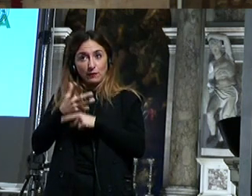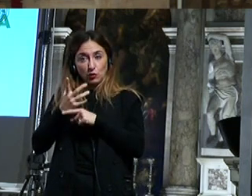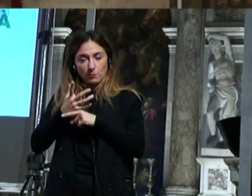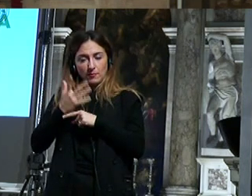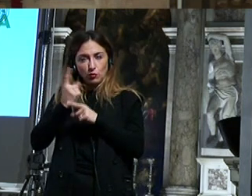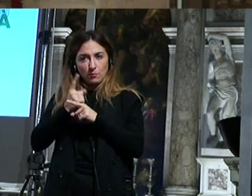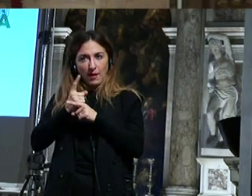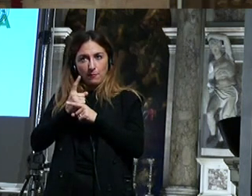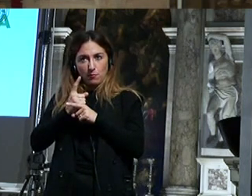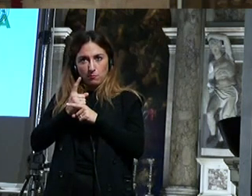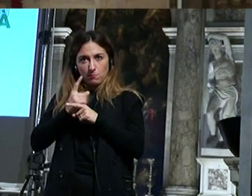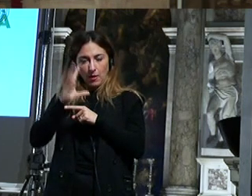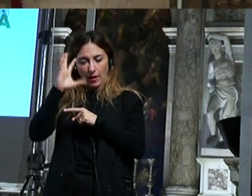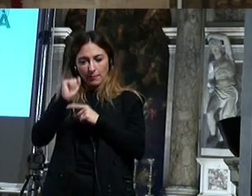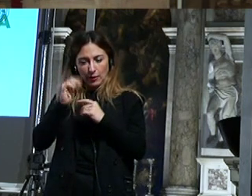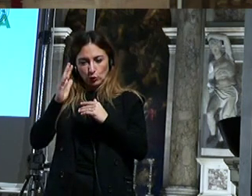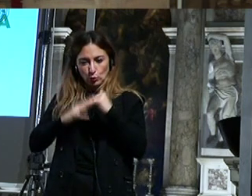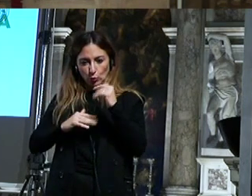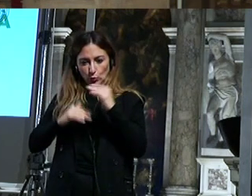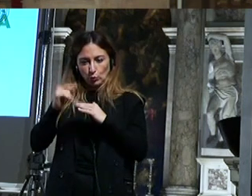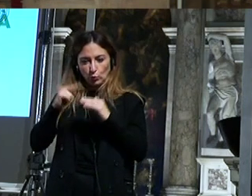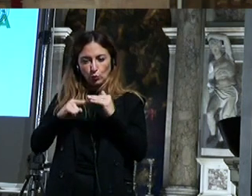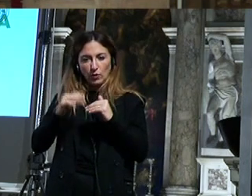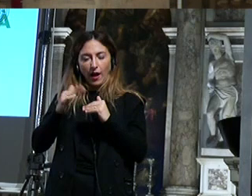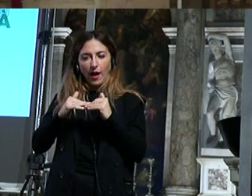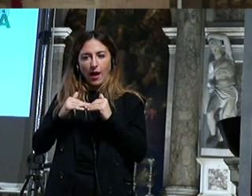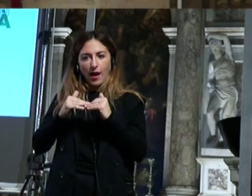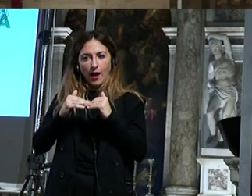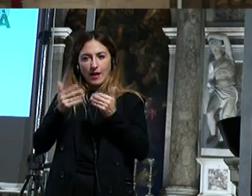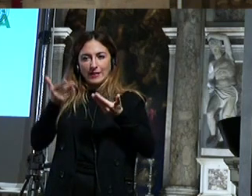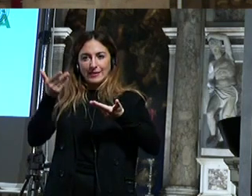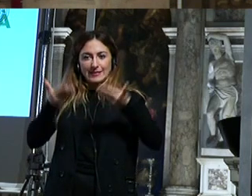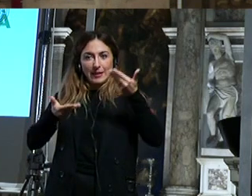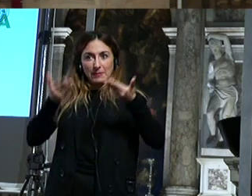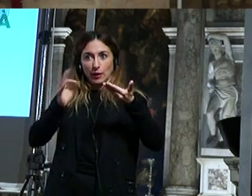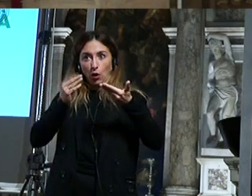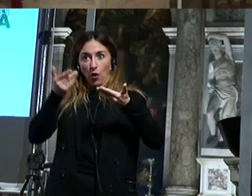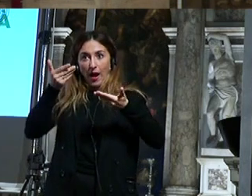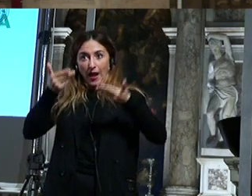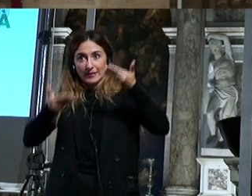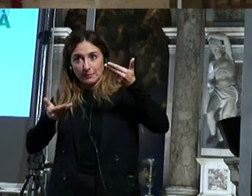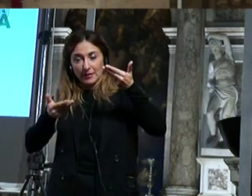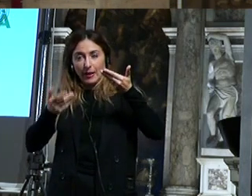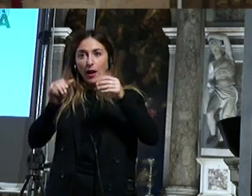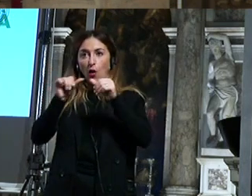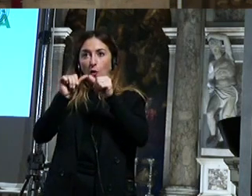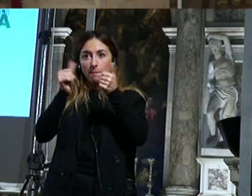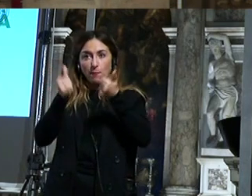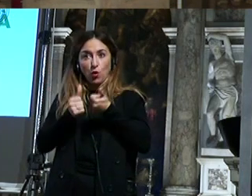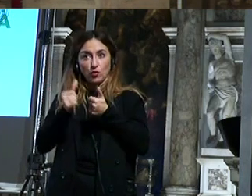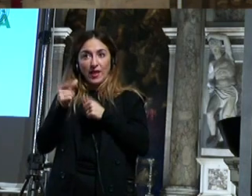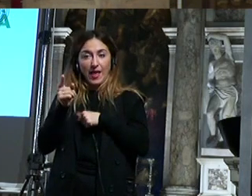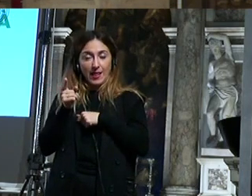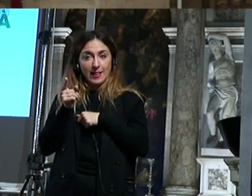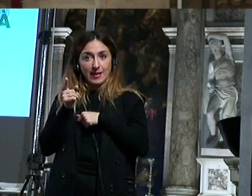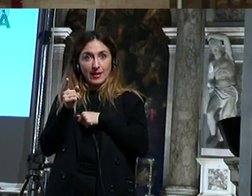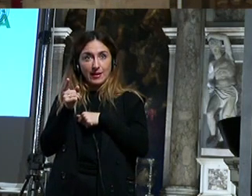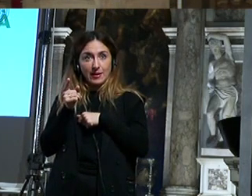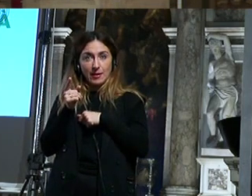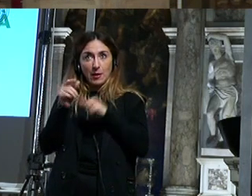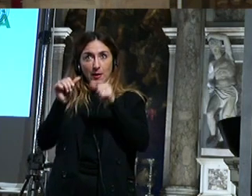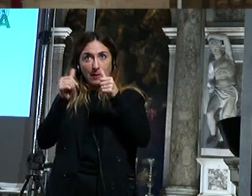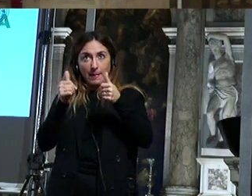or lack of symmetry, the way that we create patterns and break those patterns, the way that we use multiple